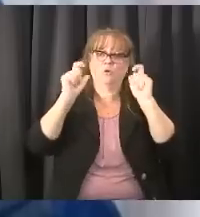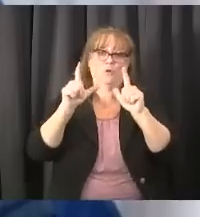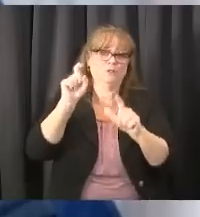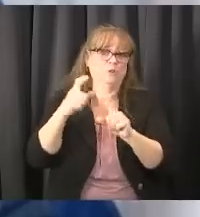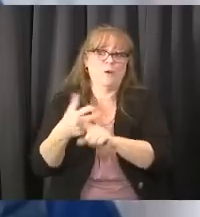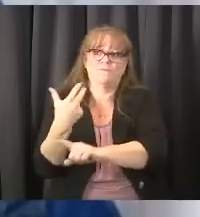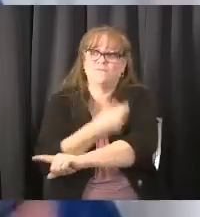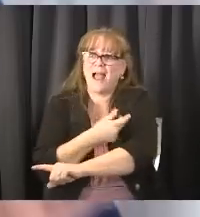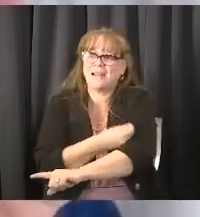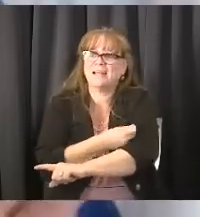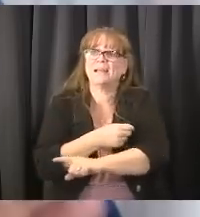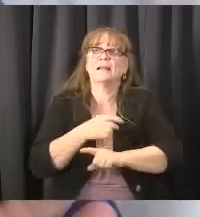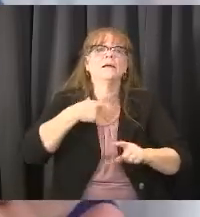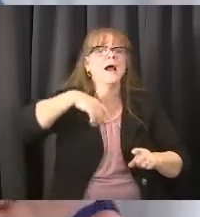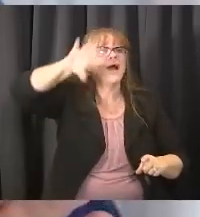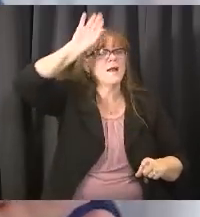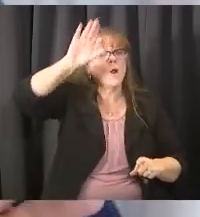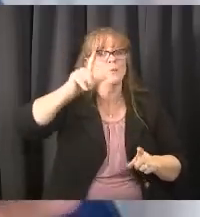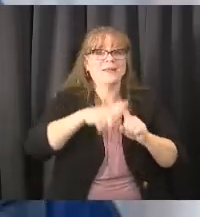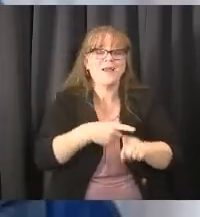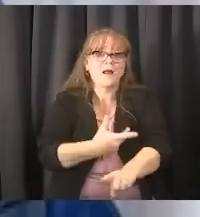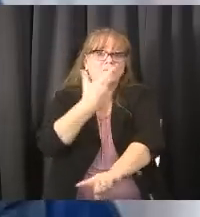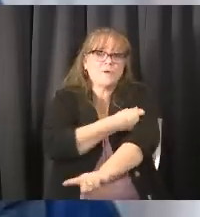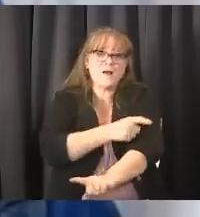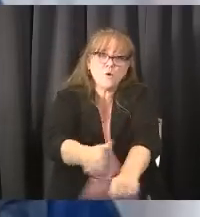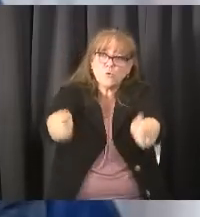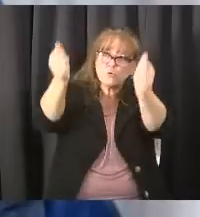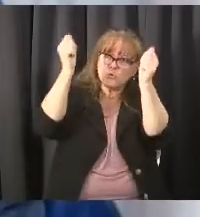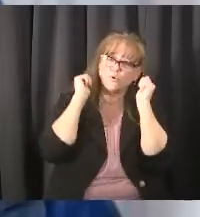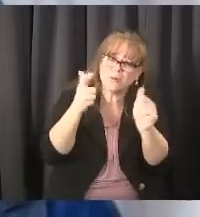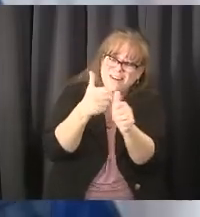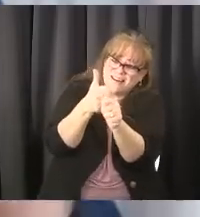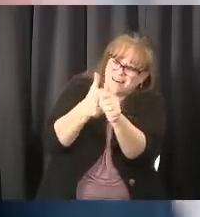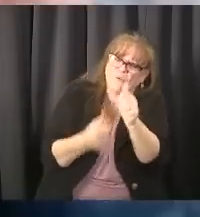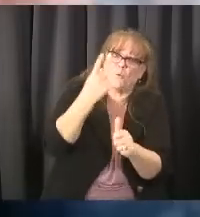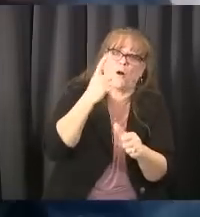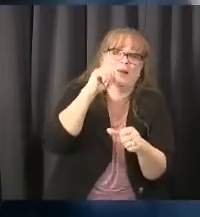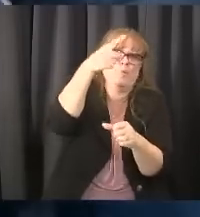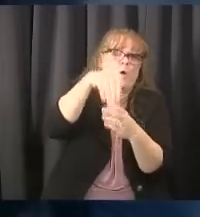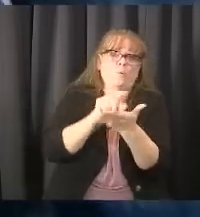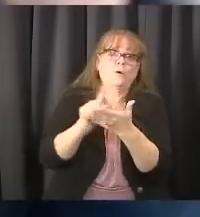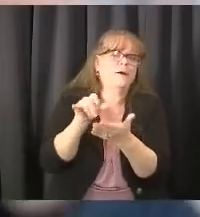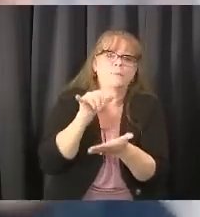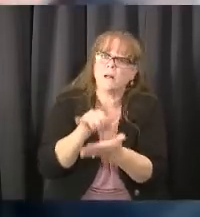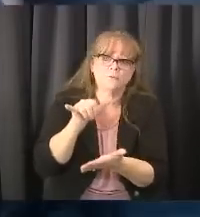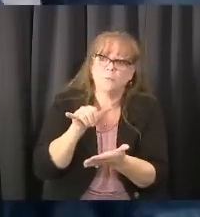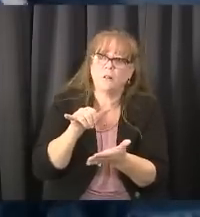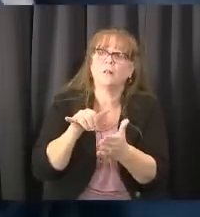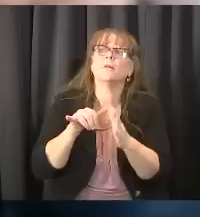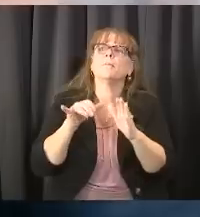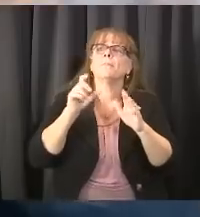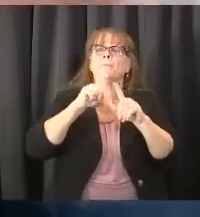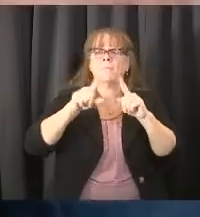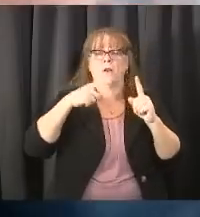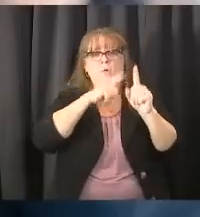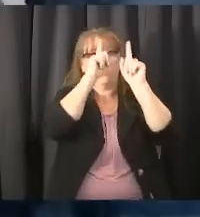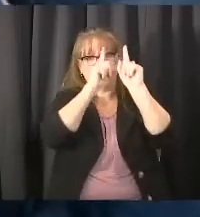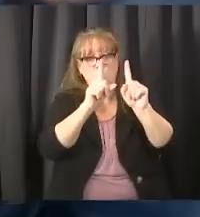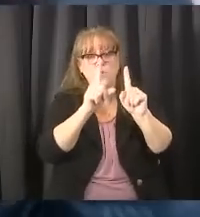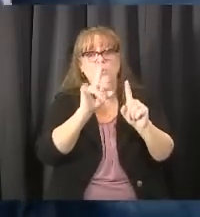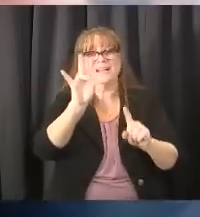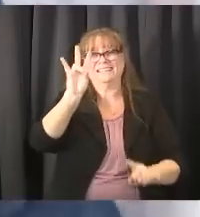week. There's 530,000 people in our state over 70. So you do the math, and assuming most people want it, and obviously particularly people